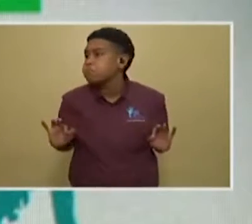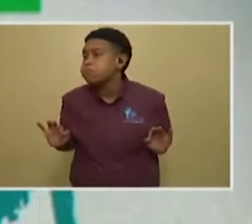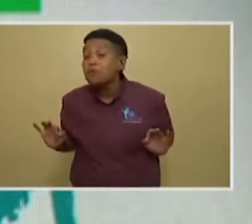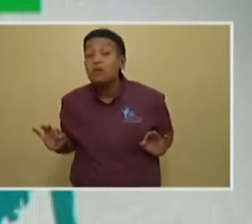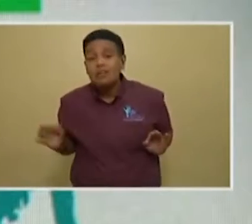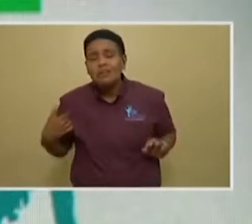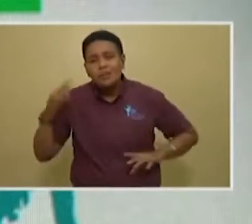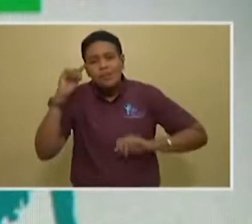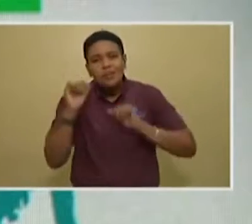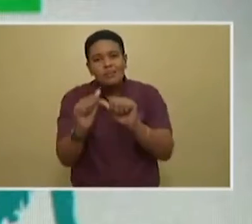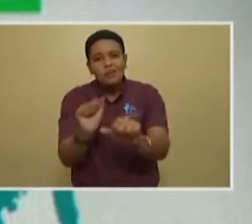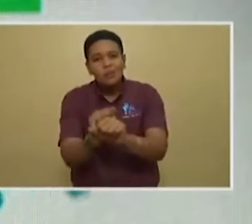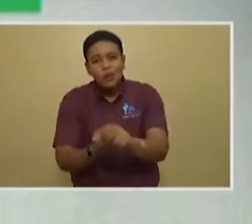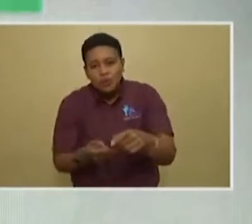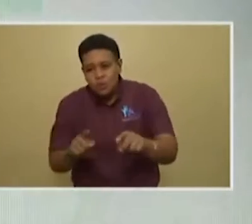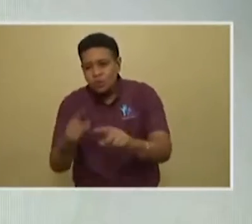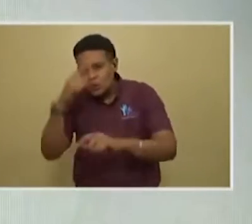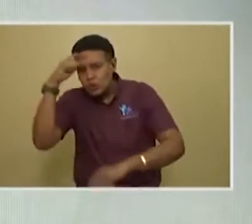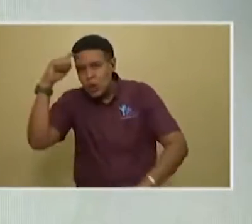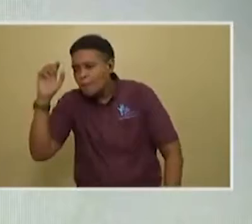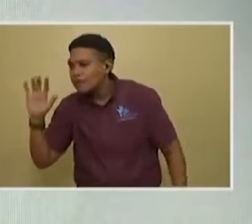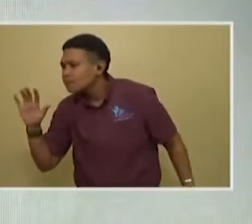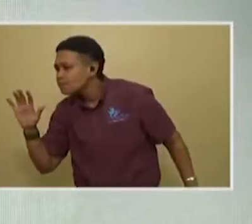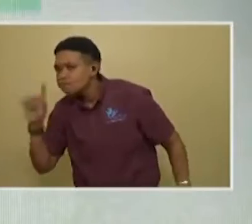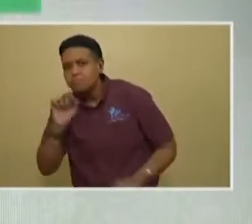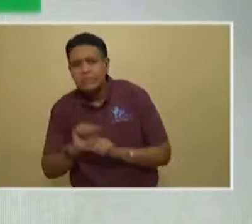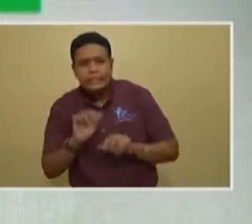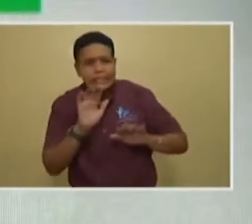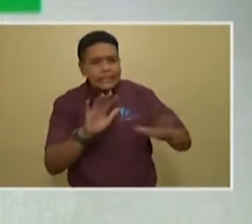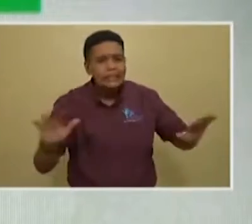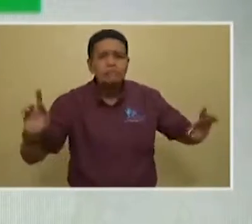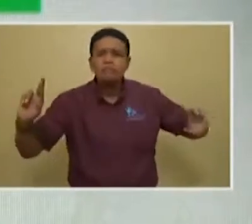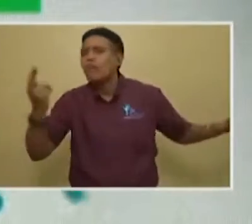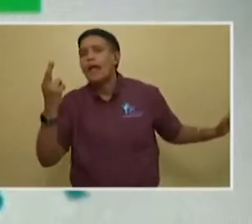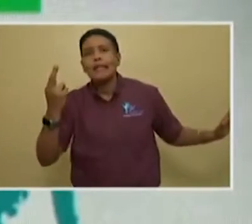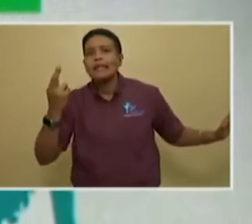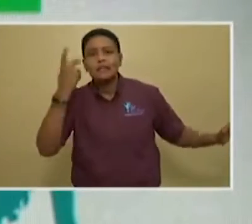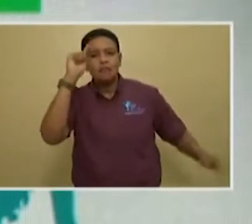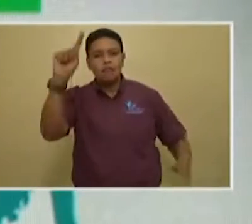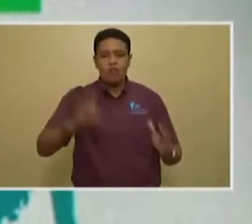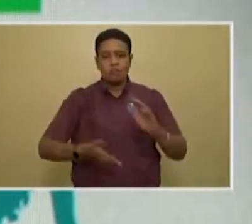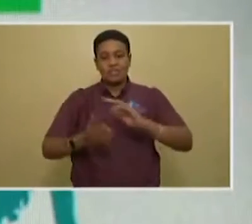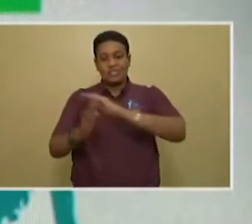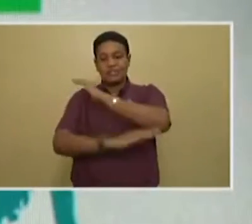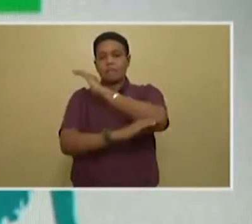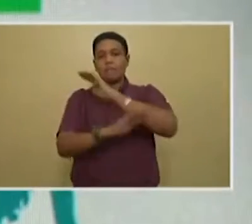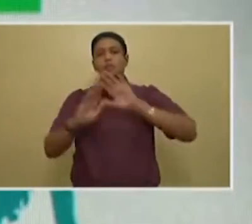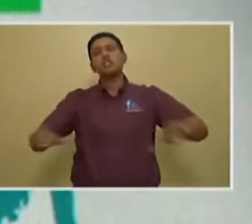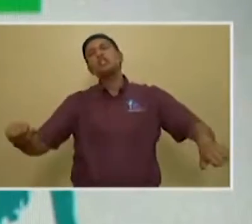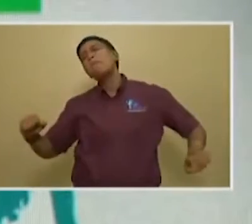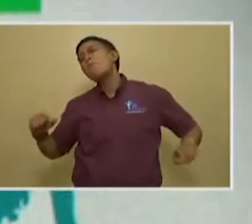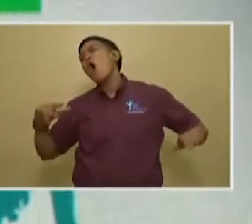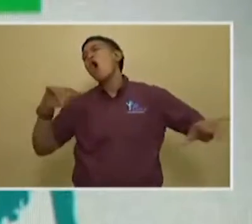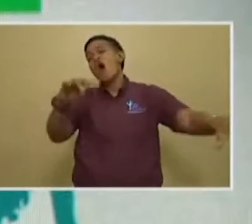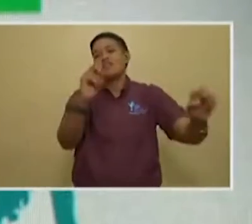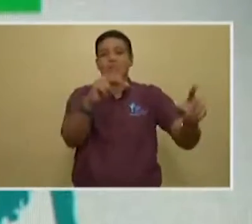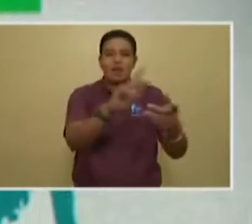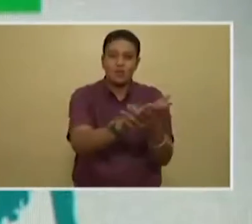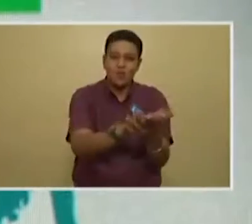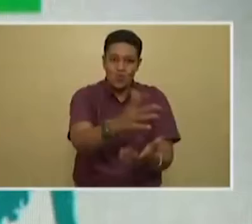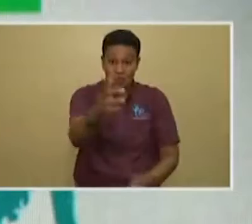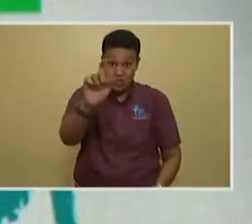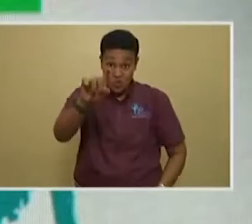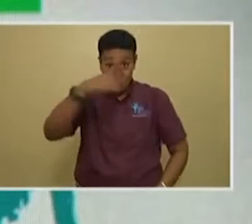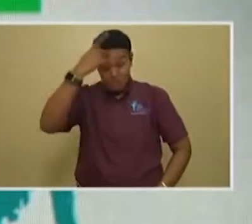work during the summer to ensure that everything is in place for the upcoming school year. So should the Prime